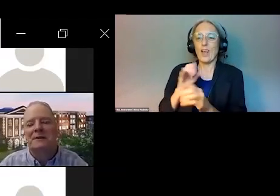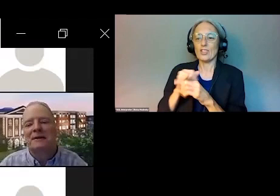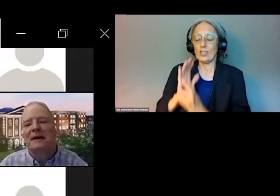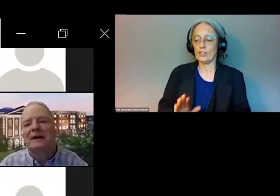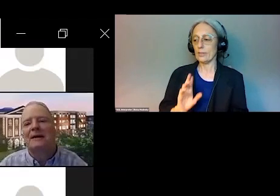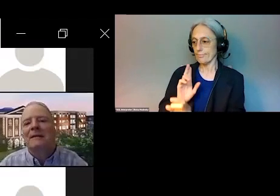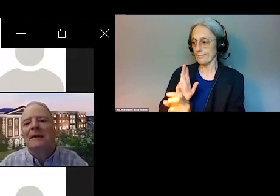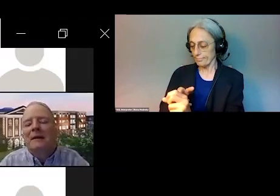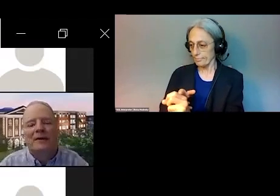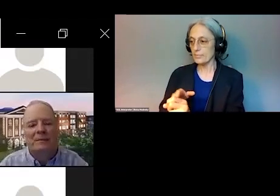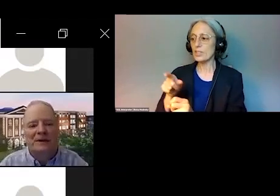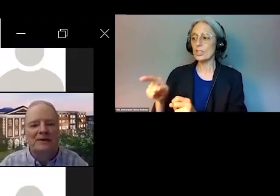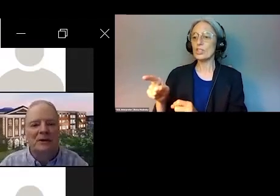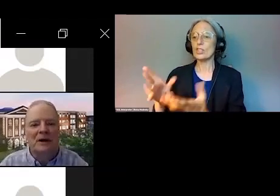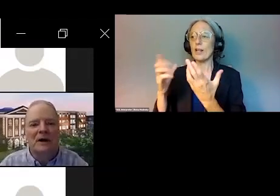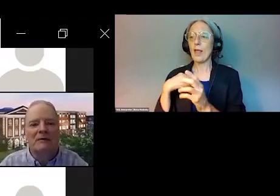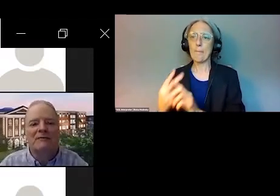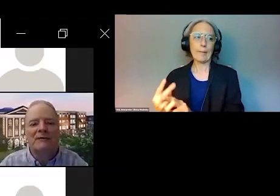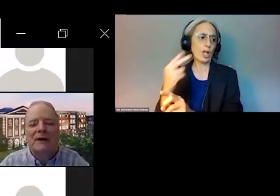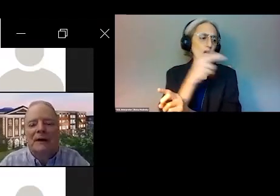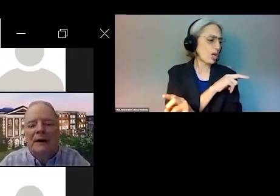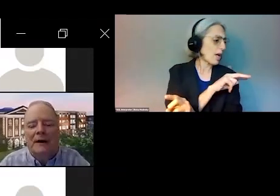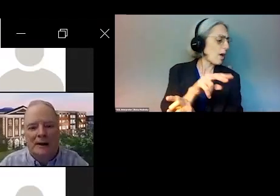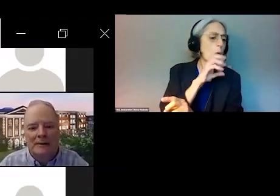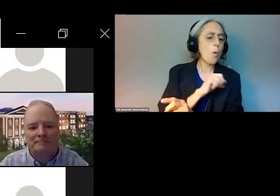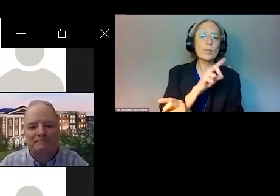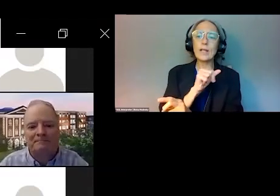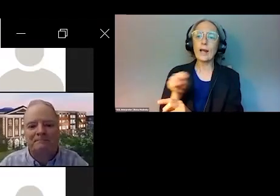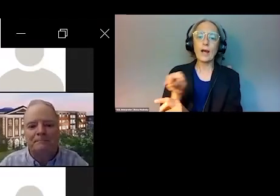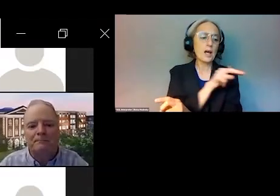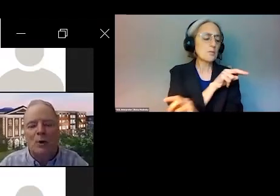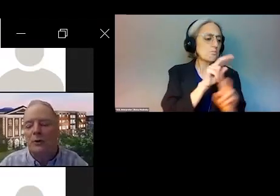allowed me to look back at some of the data with the potential of